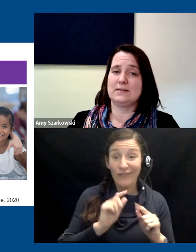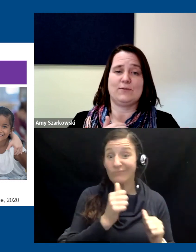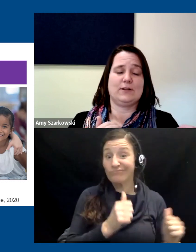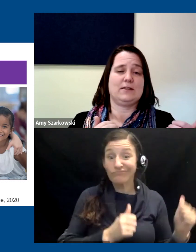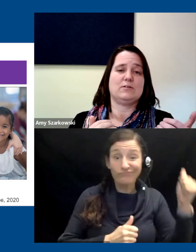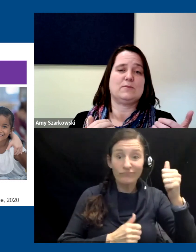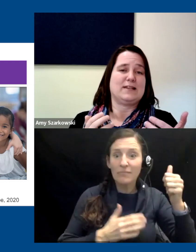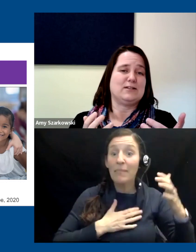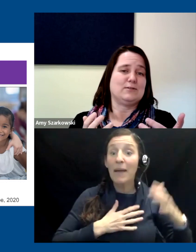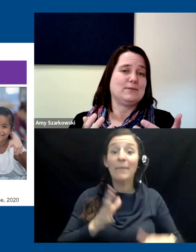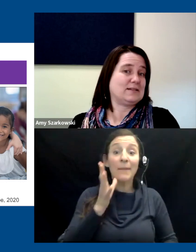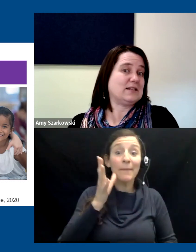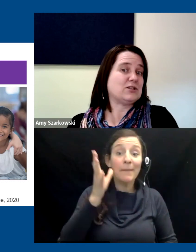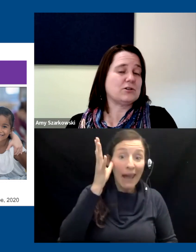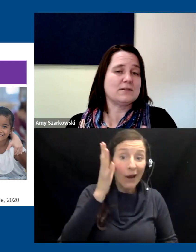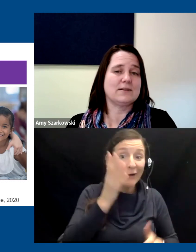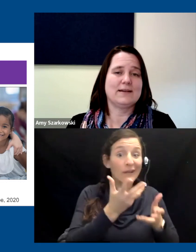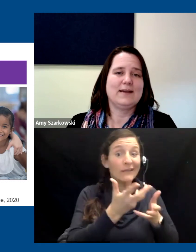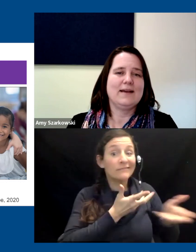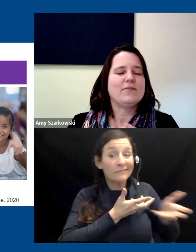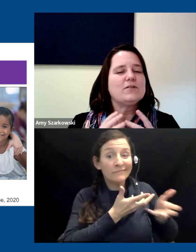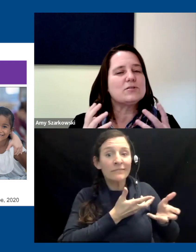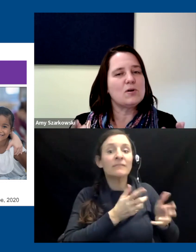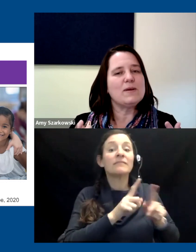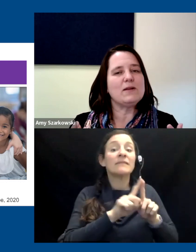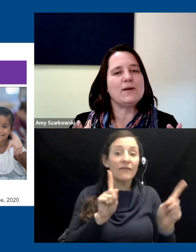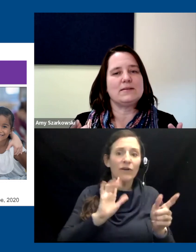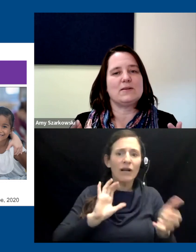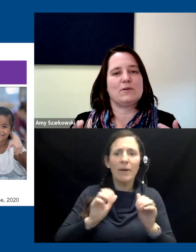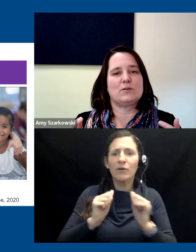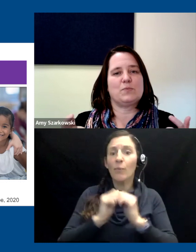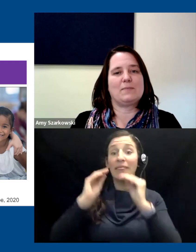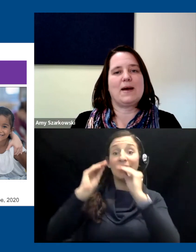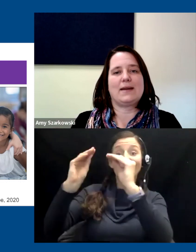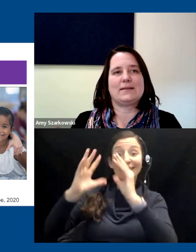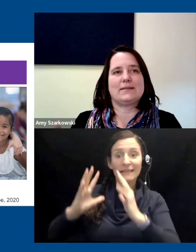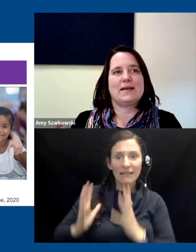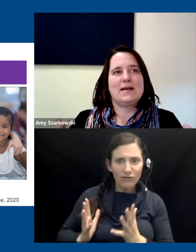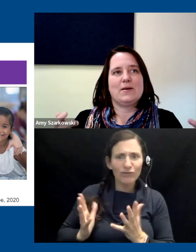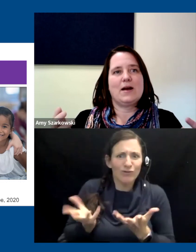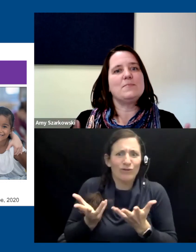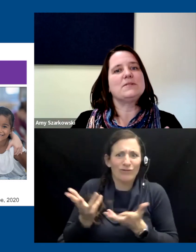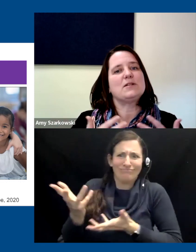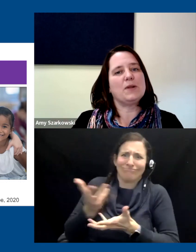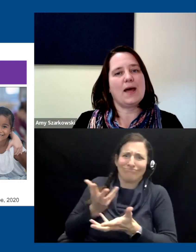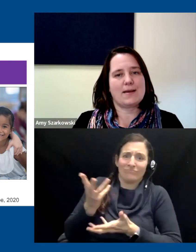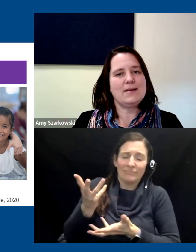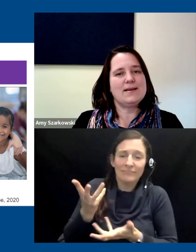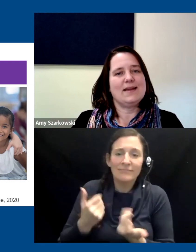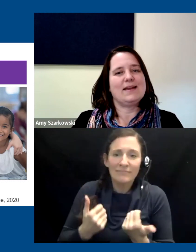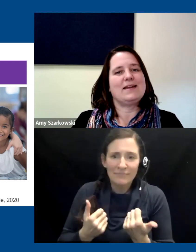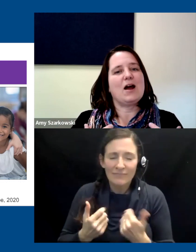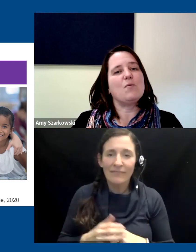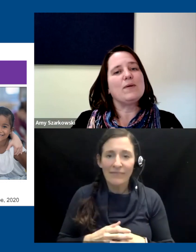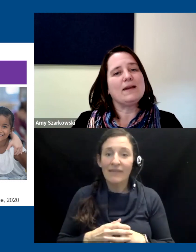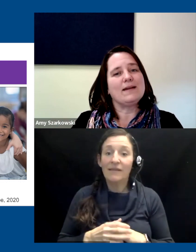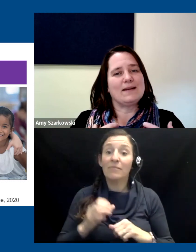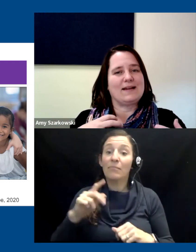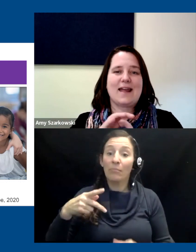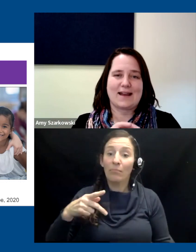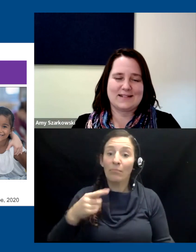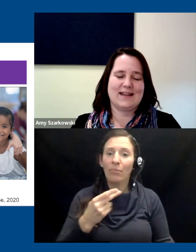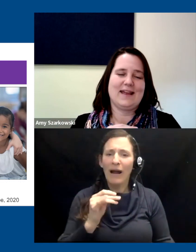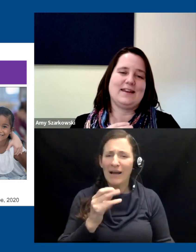parent differently than you speak to a teacher. There's so many ways in which pragmatics comes into play in how